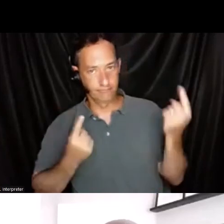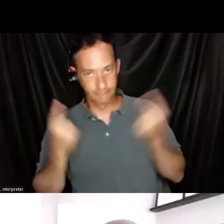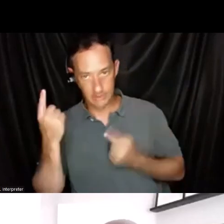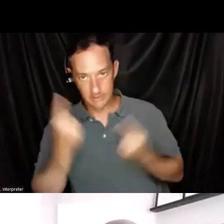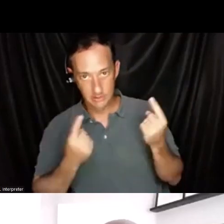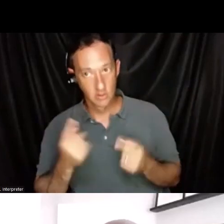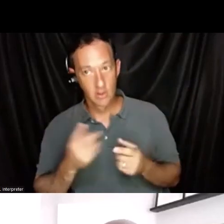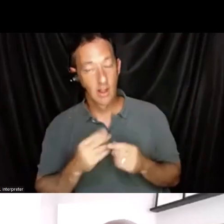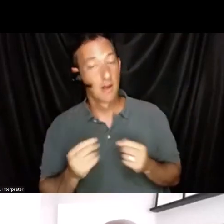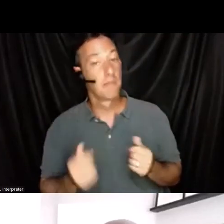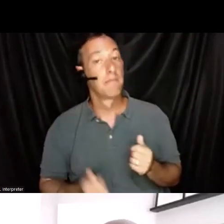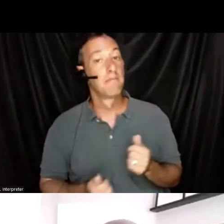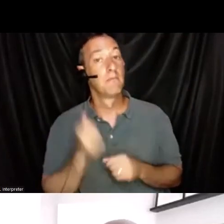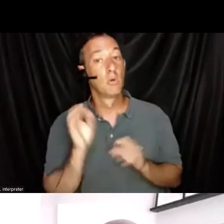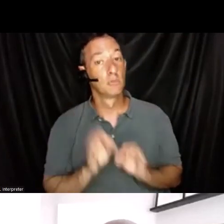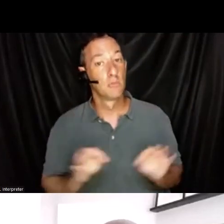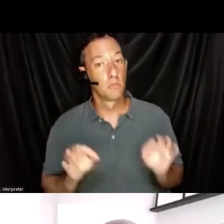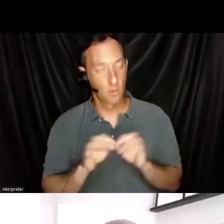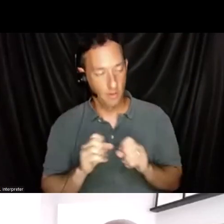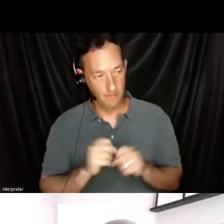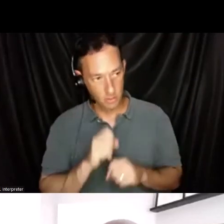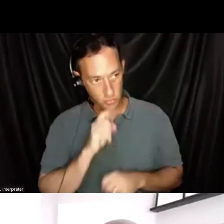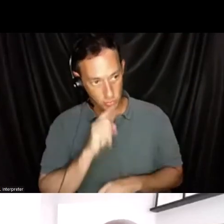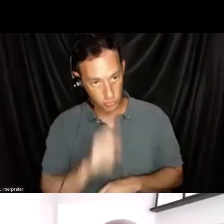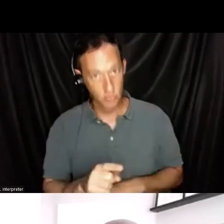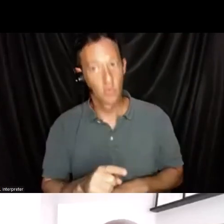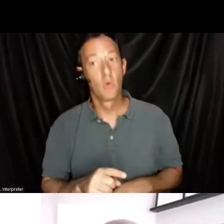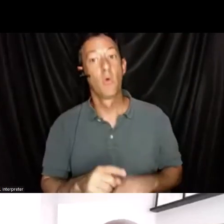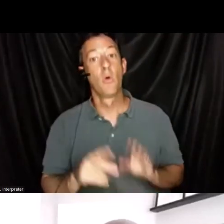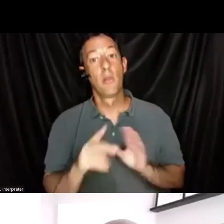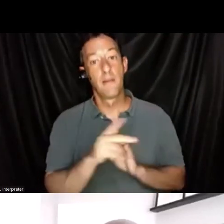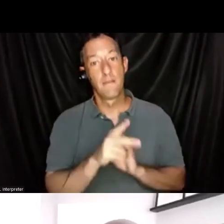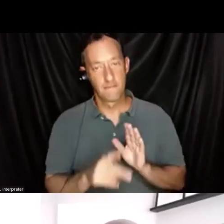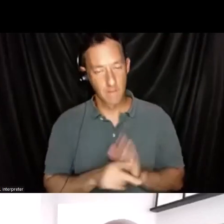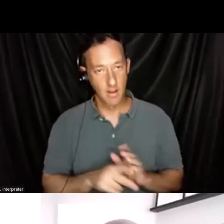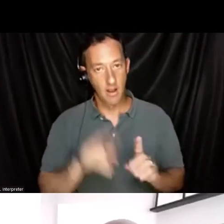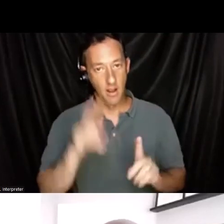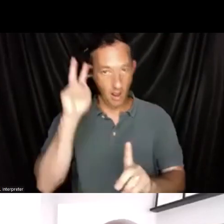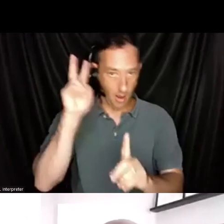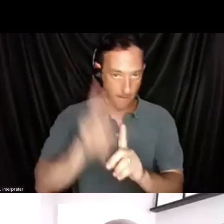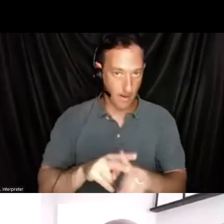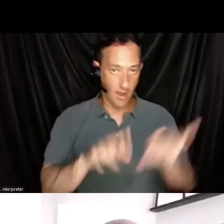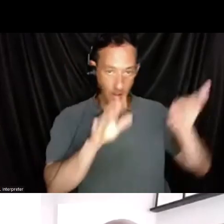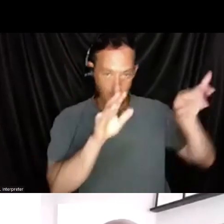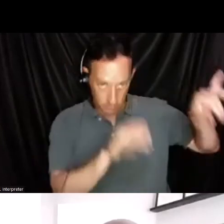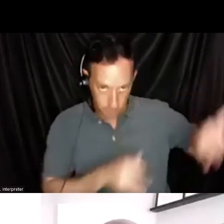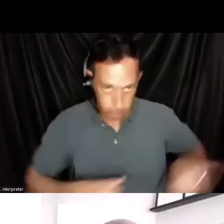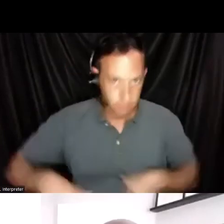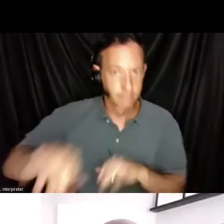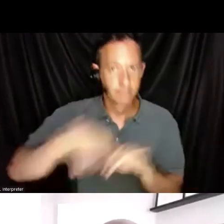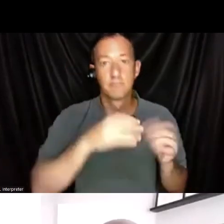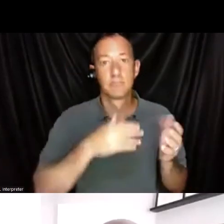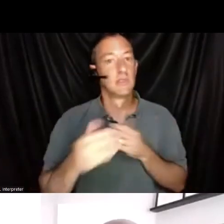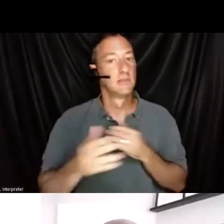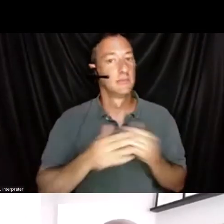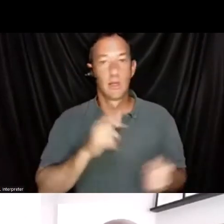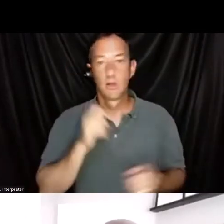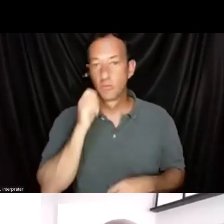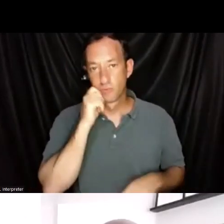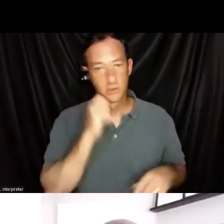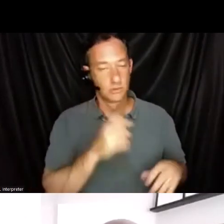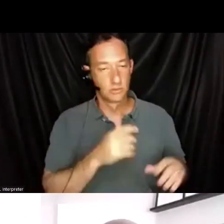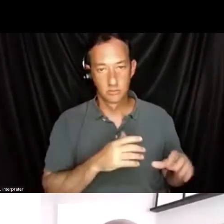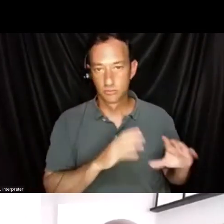biggie is always making sure to apply the policy consistently across racial groups. So that's what I would